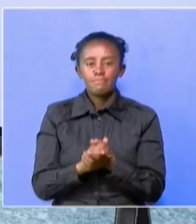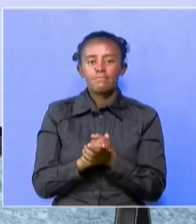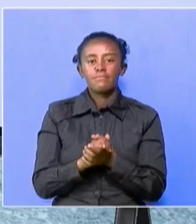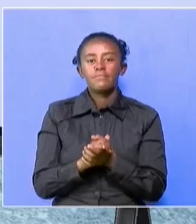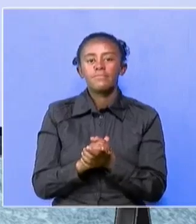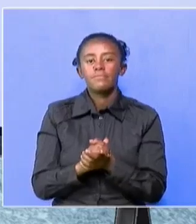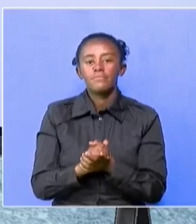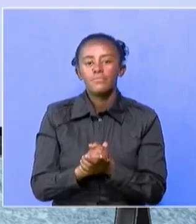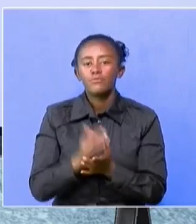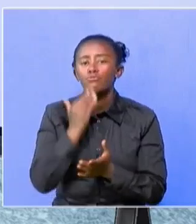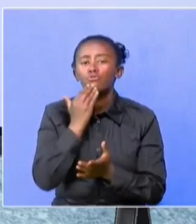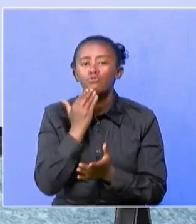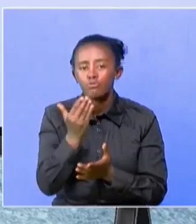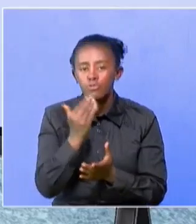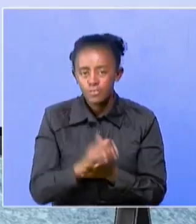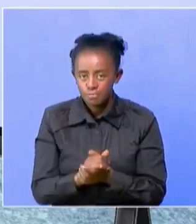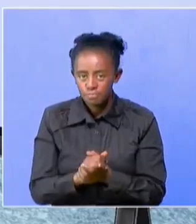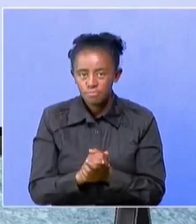Good.